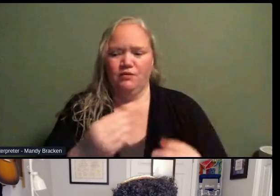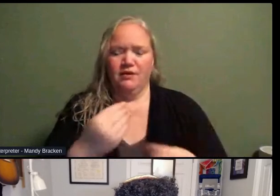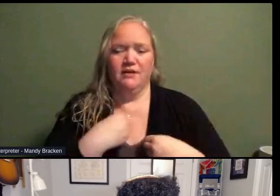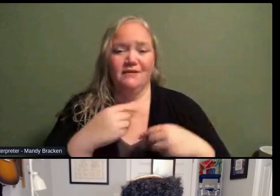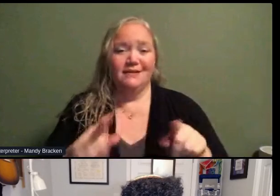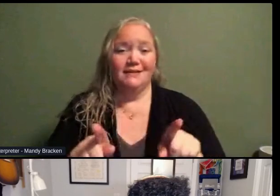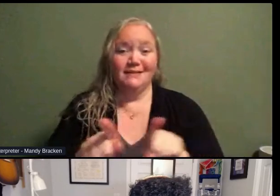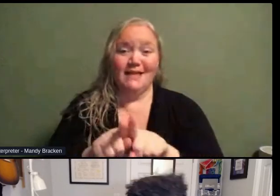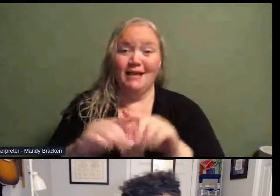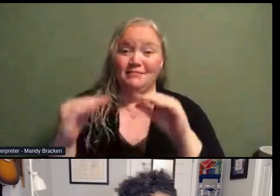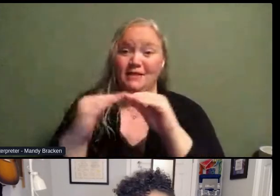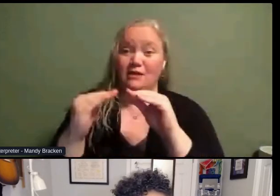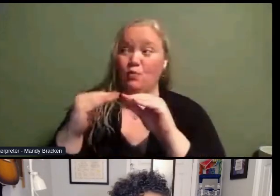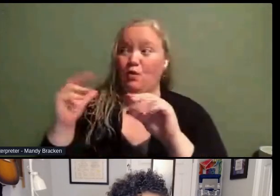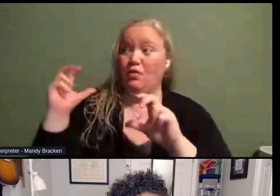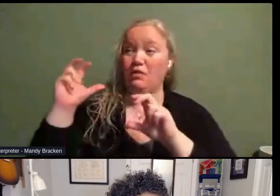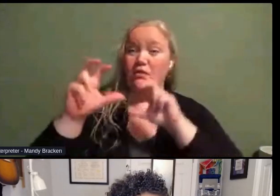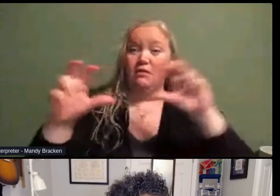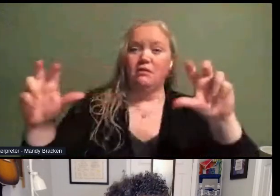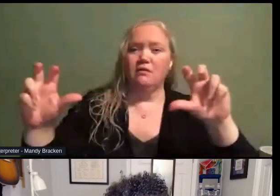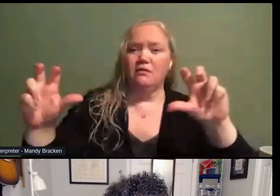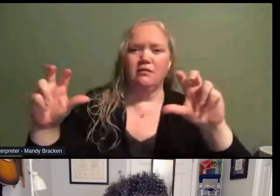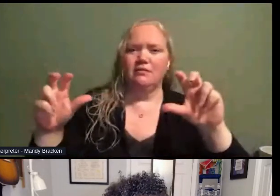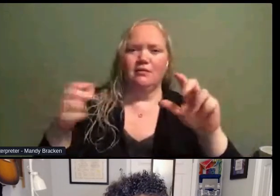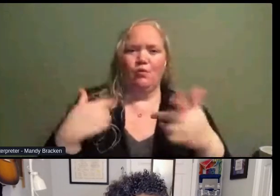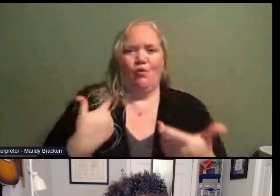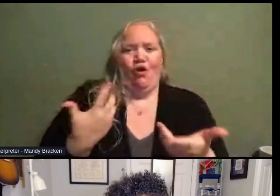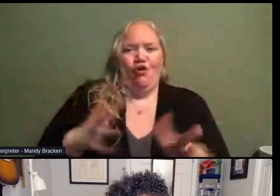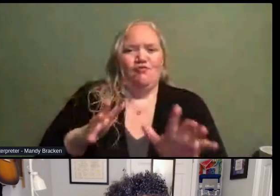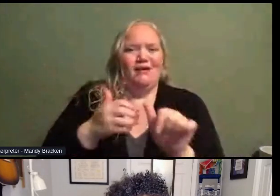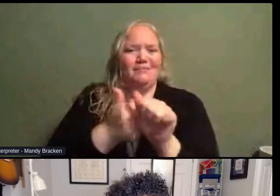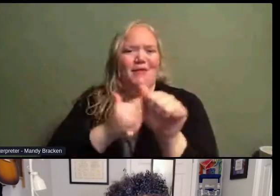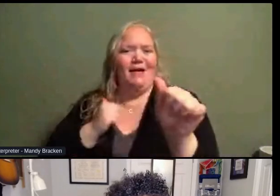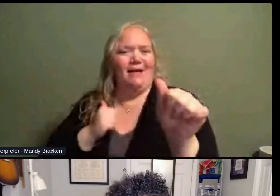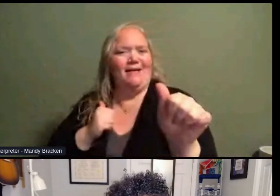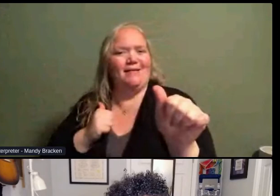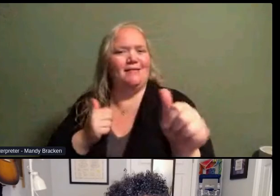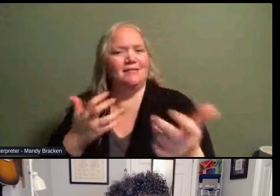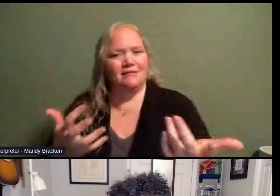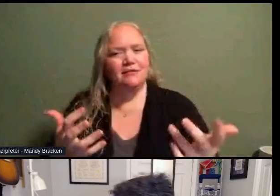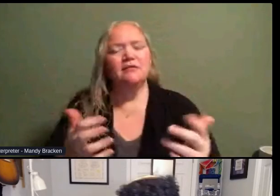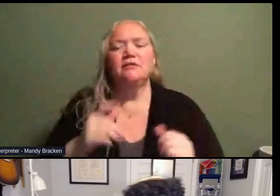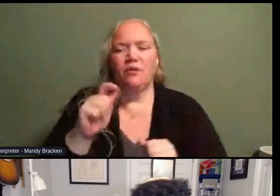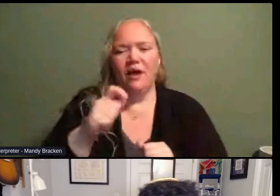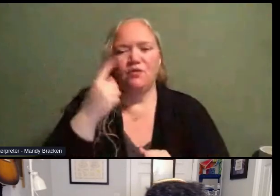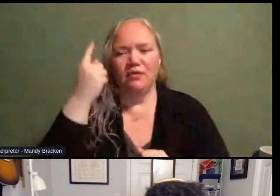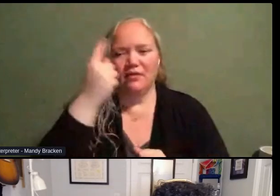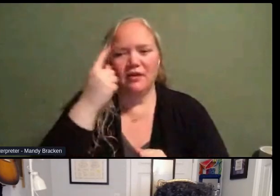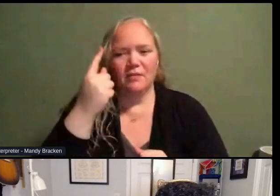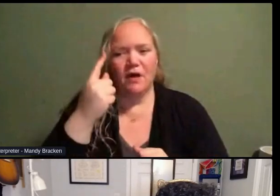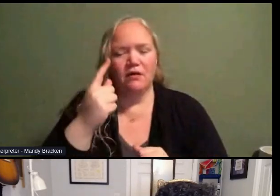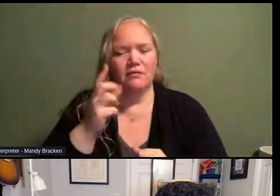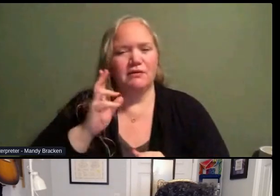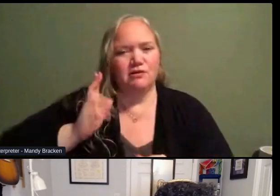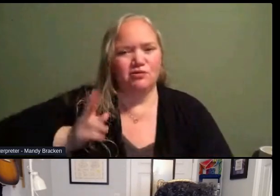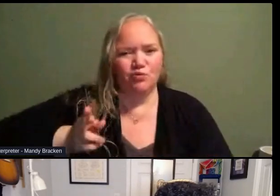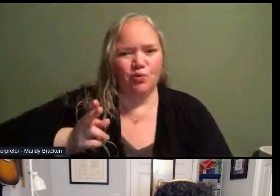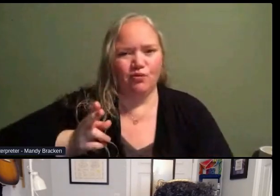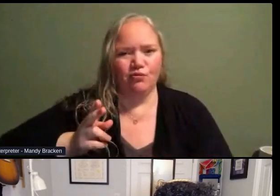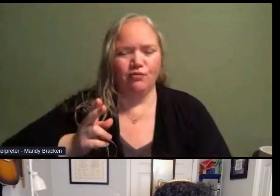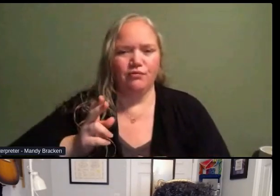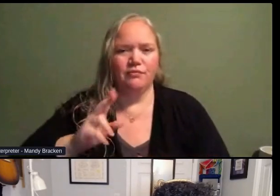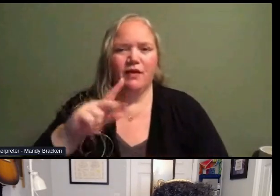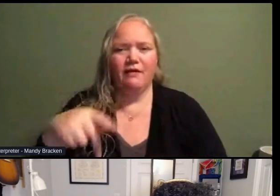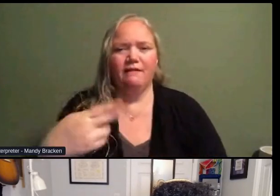baseline. So we've also got to address historical philanthropic ways of allocating funds.